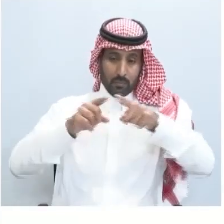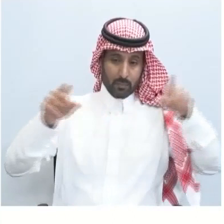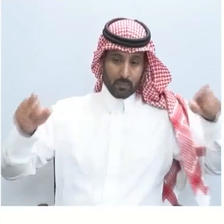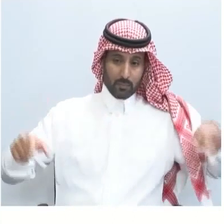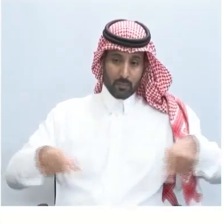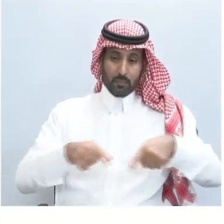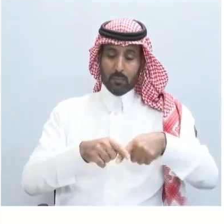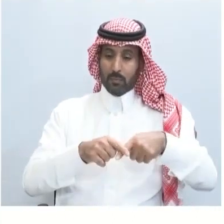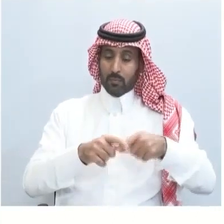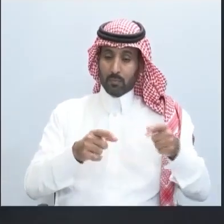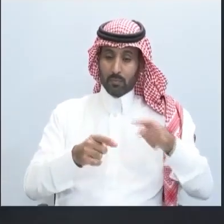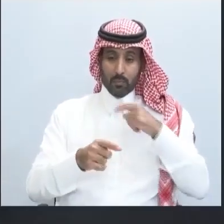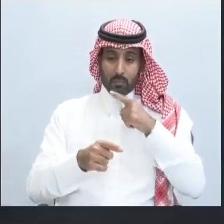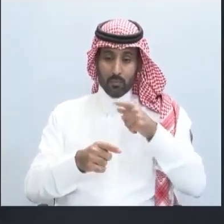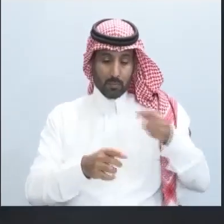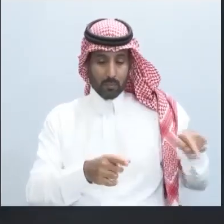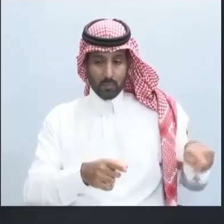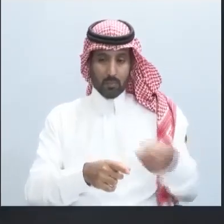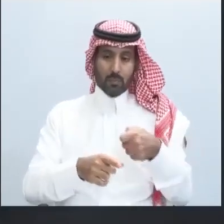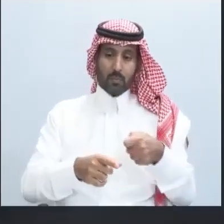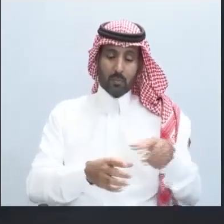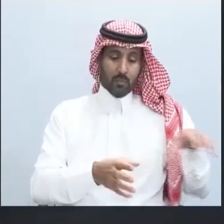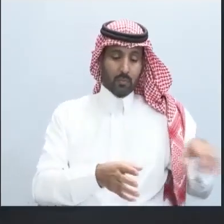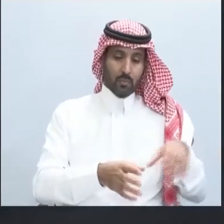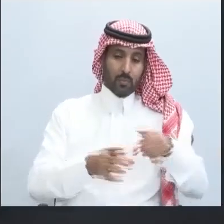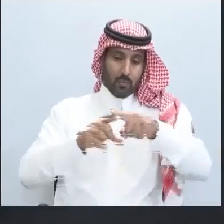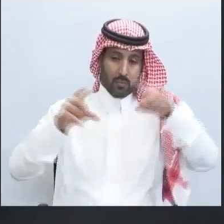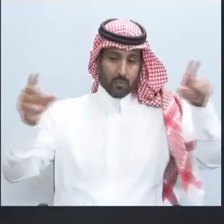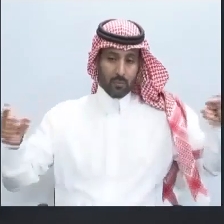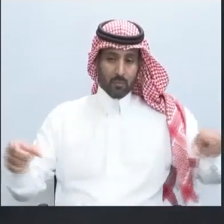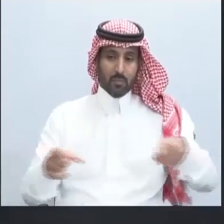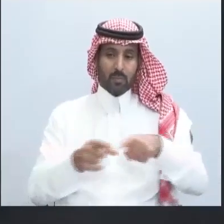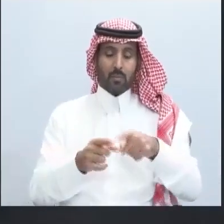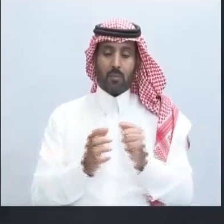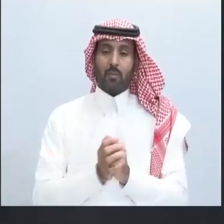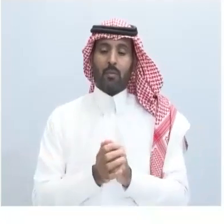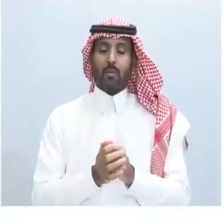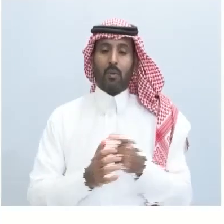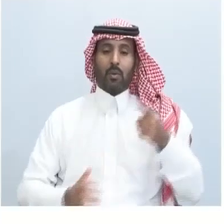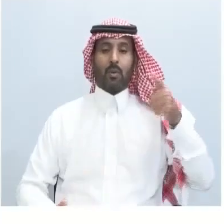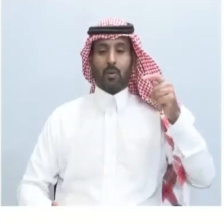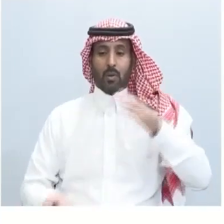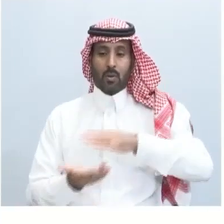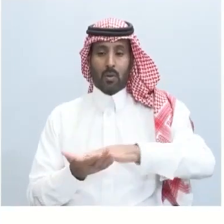rink, because it's talking about the rink and each position in the rink. What is it called? Number two